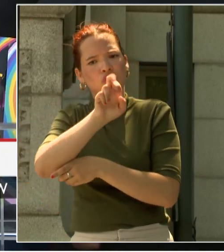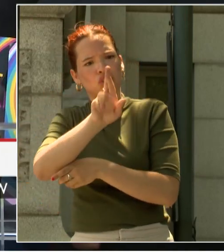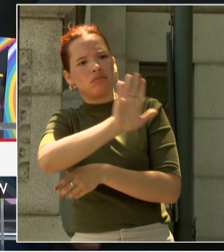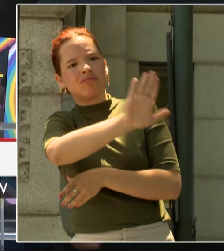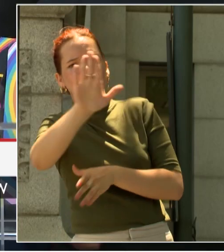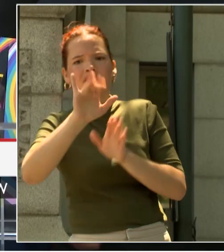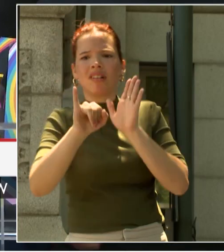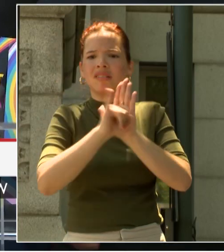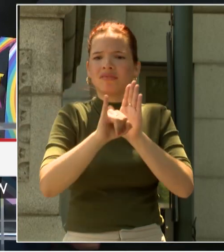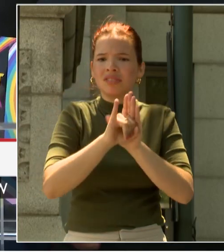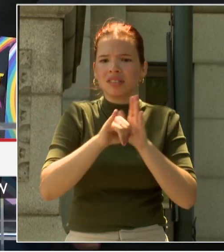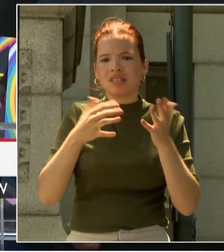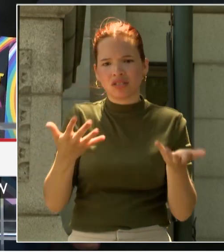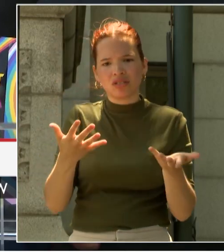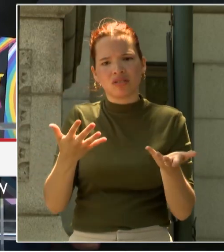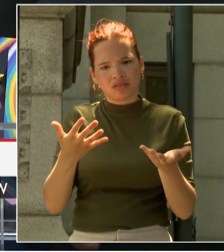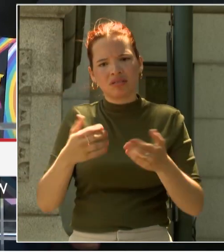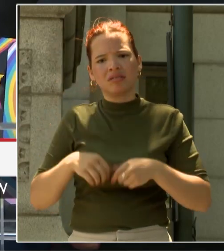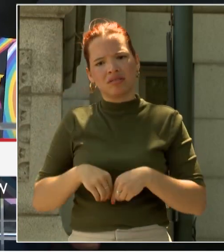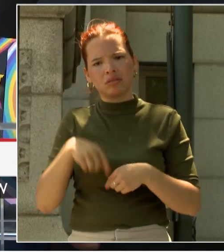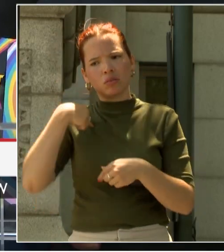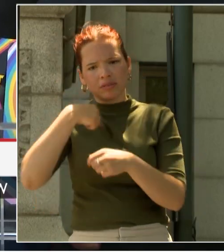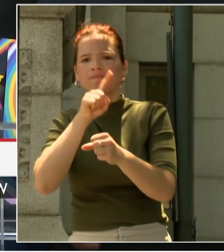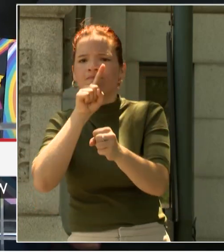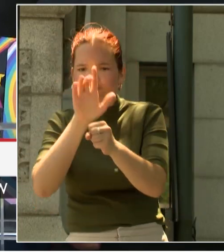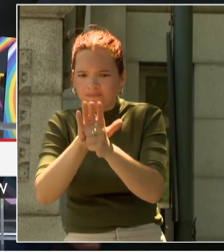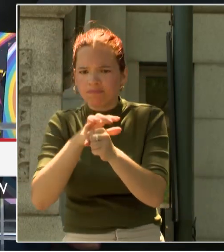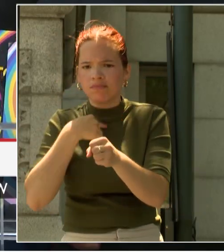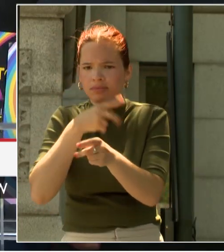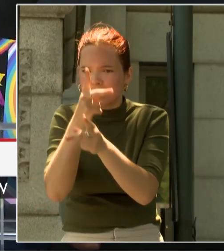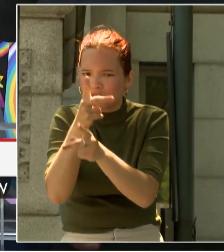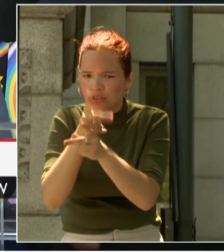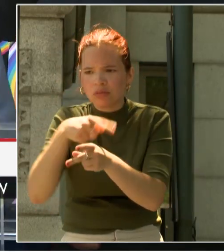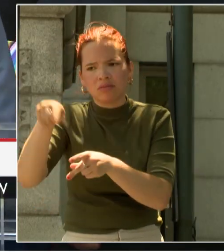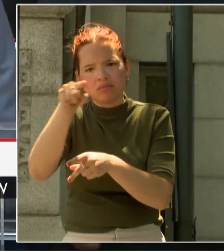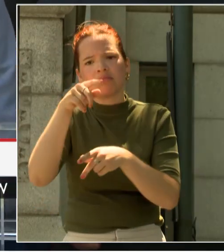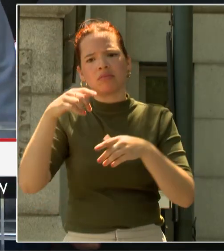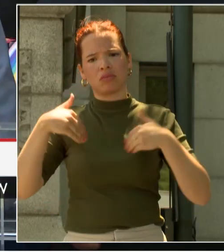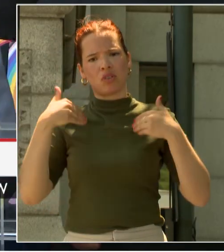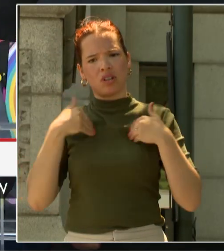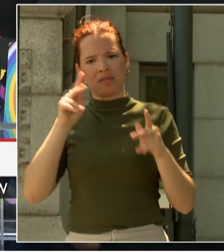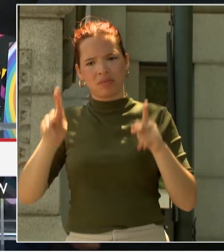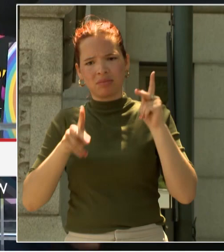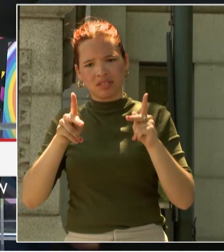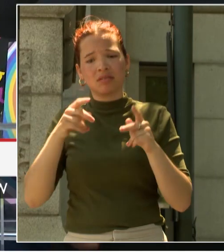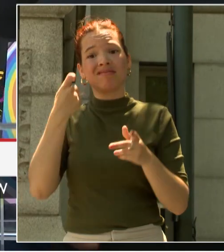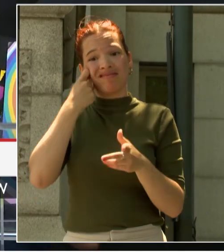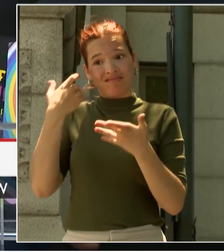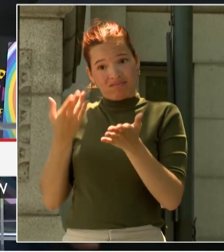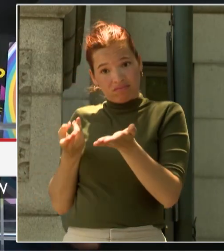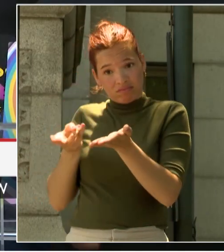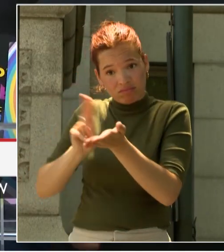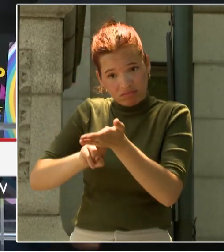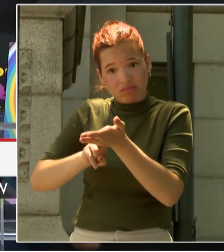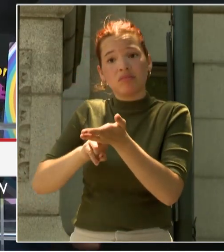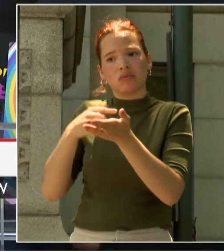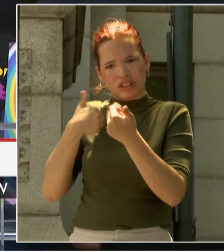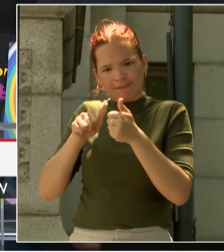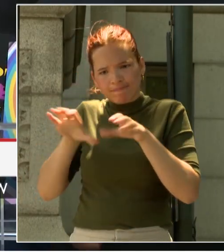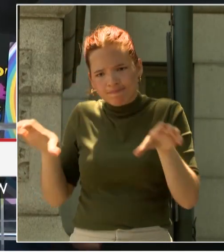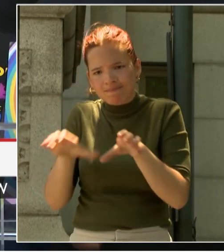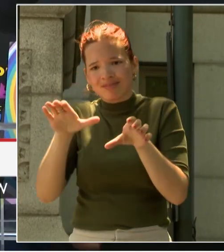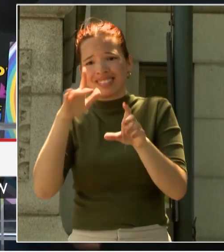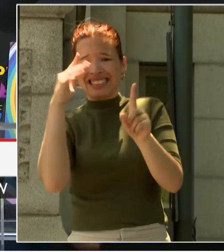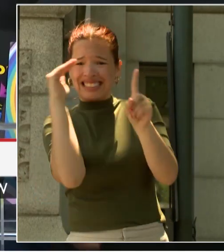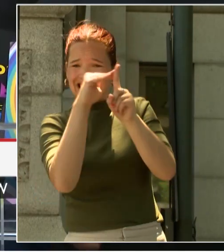care, particularly for young people. Recently, we signed on to a multi-state effort to urge the FDA to change